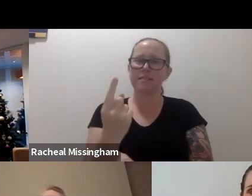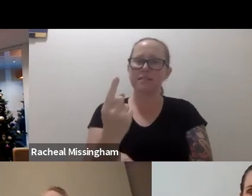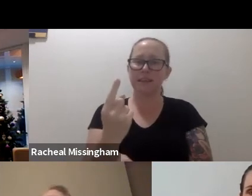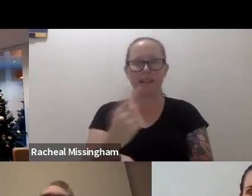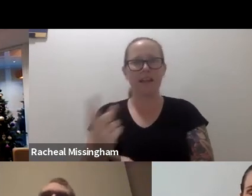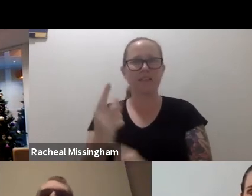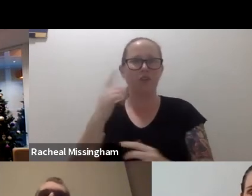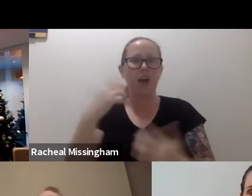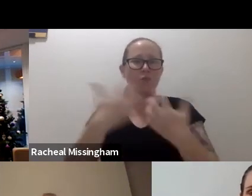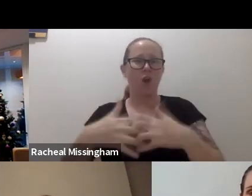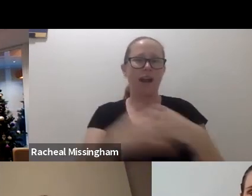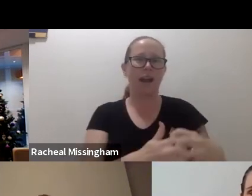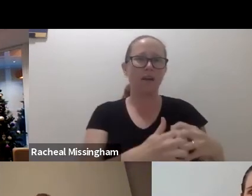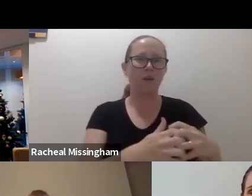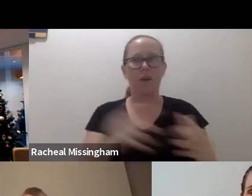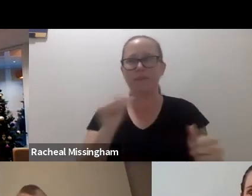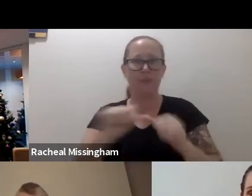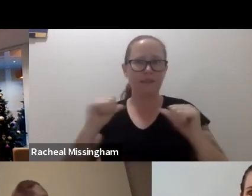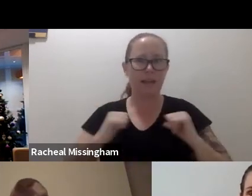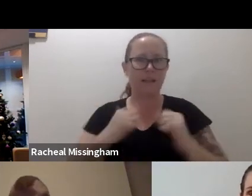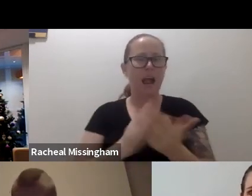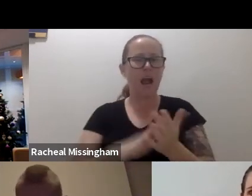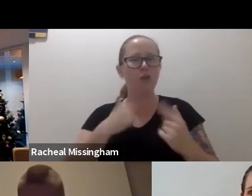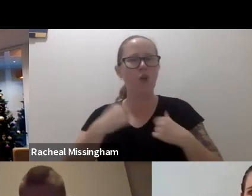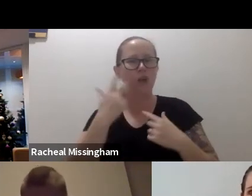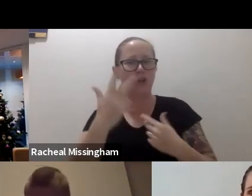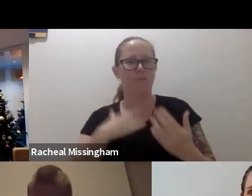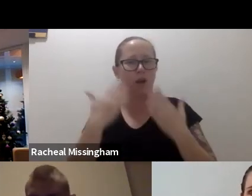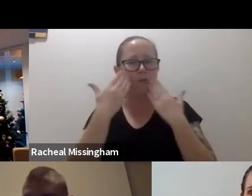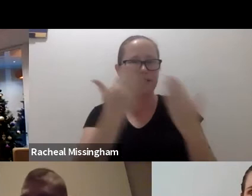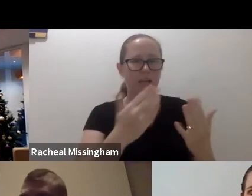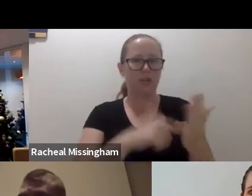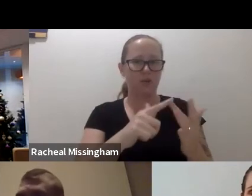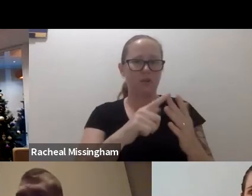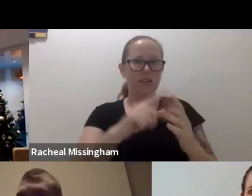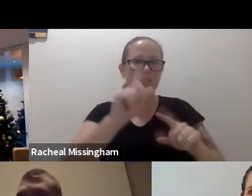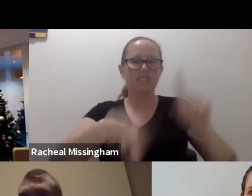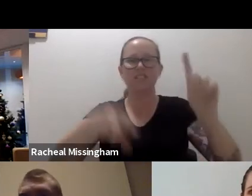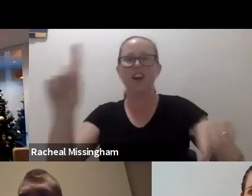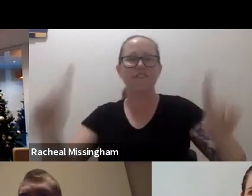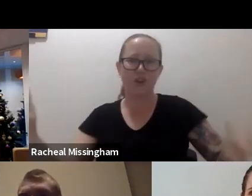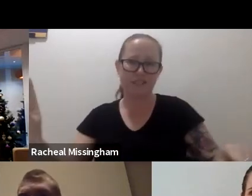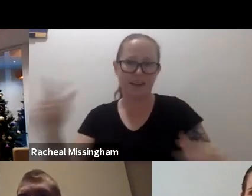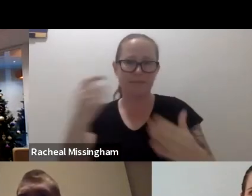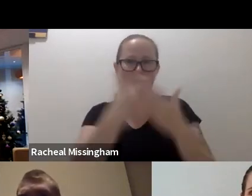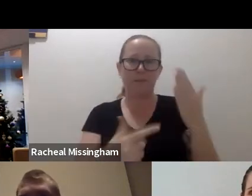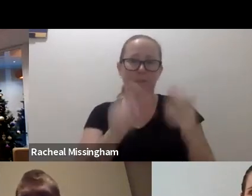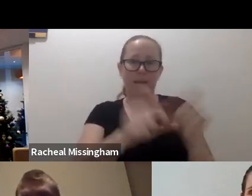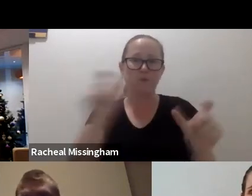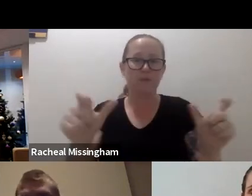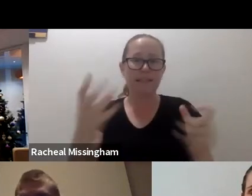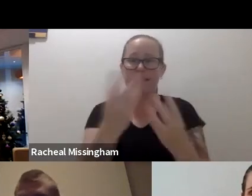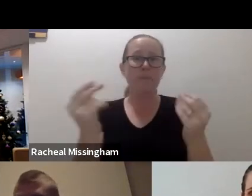first, and then try to work out, like, the best practice. How do I show my respect to such a diverse and